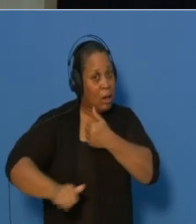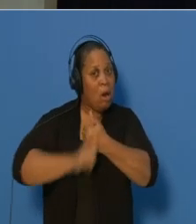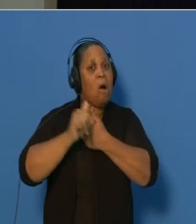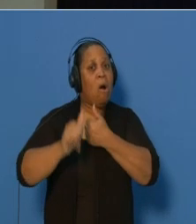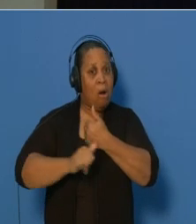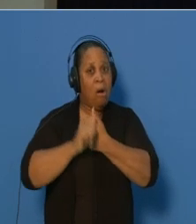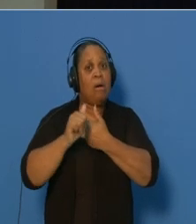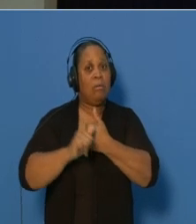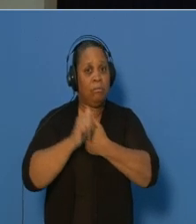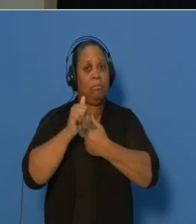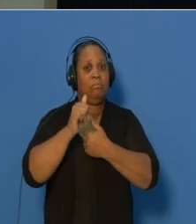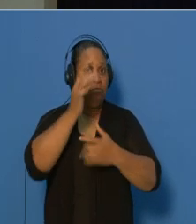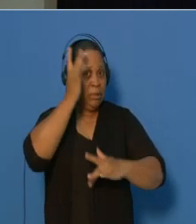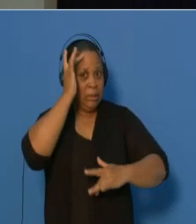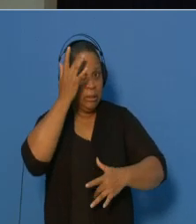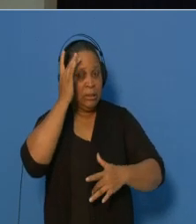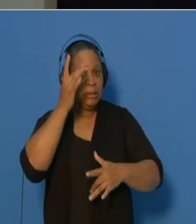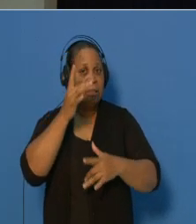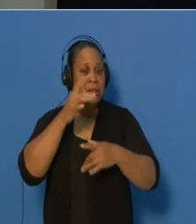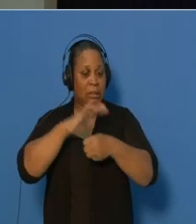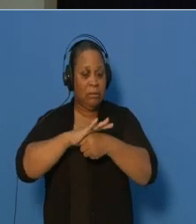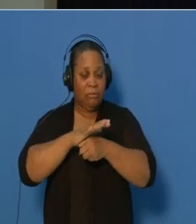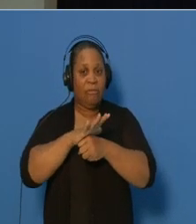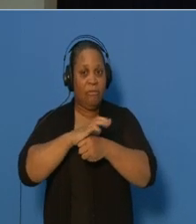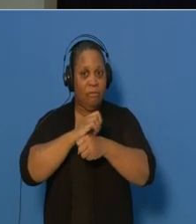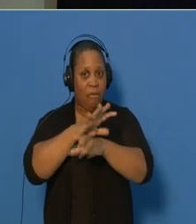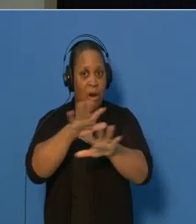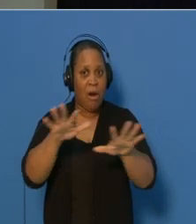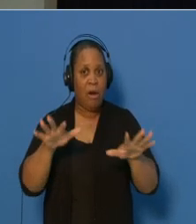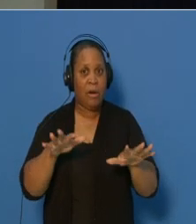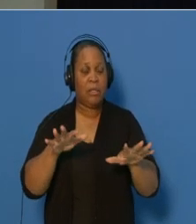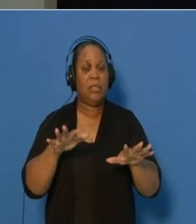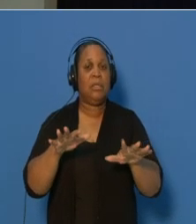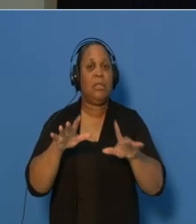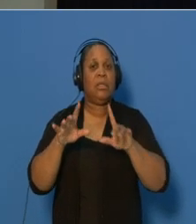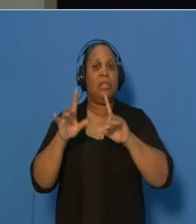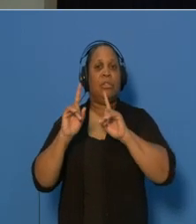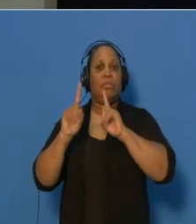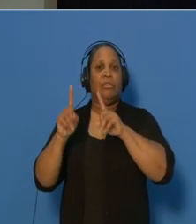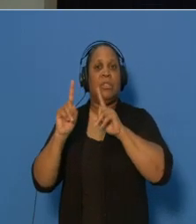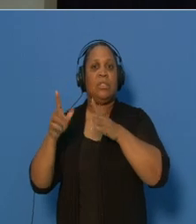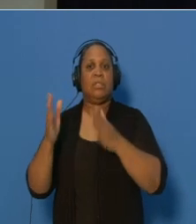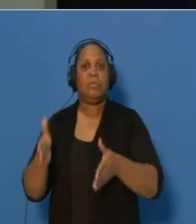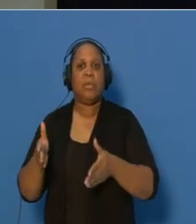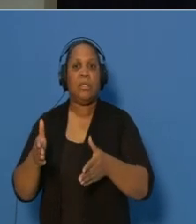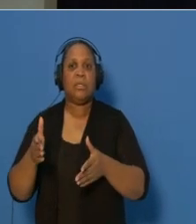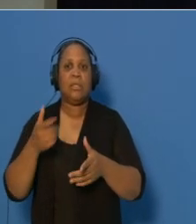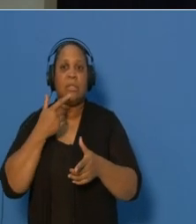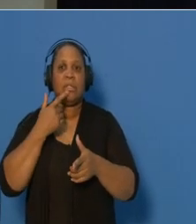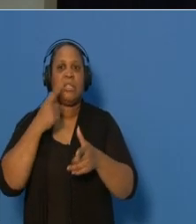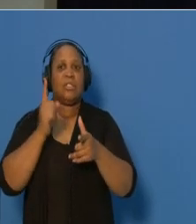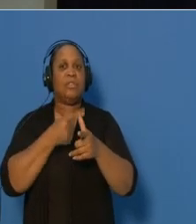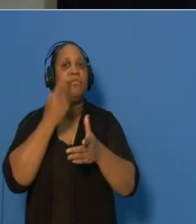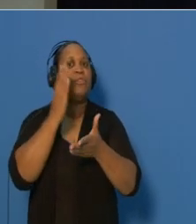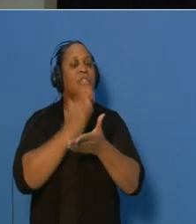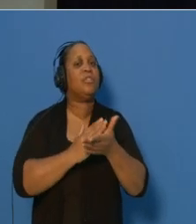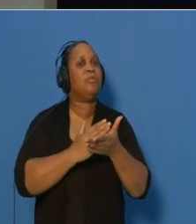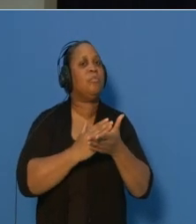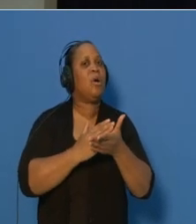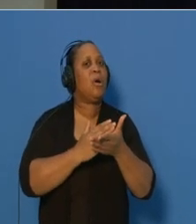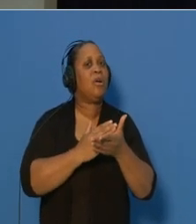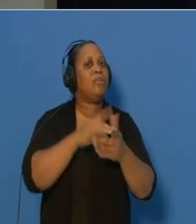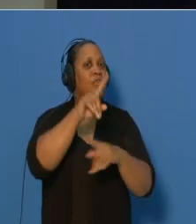virus? Yes, I can answer that in 2 ways. First, with respect to the first part of your question, as I indicated